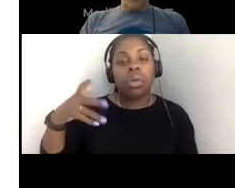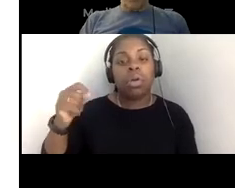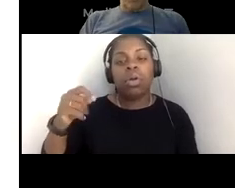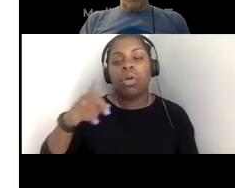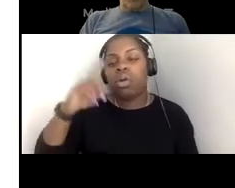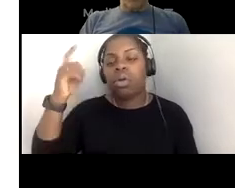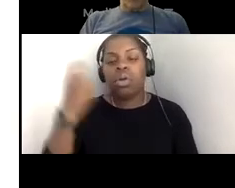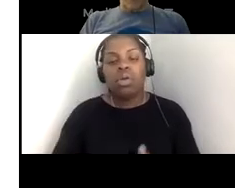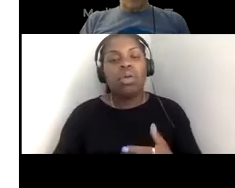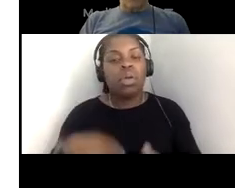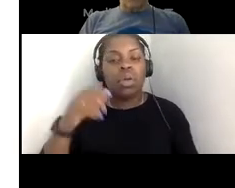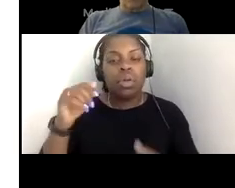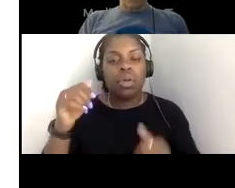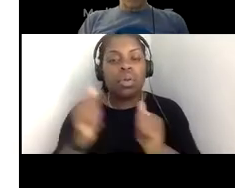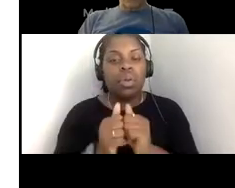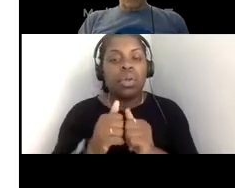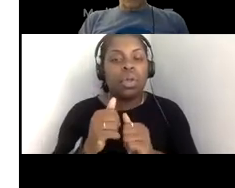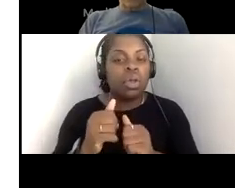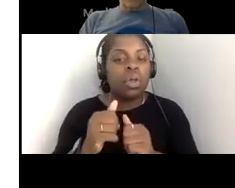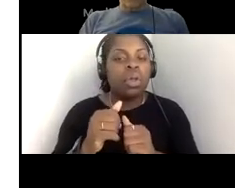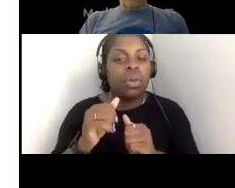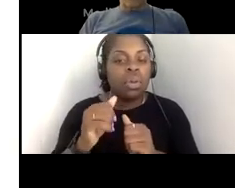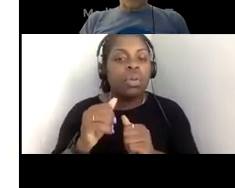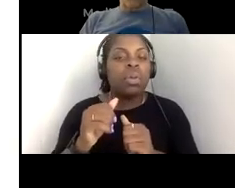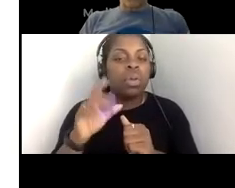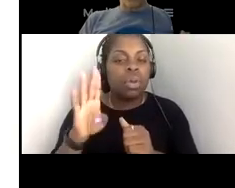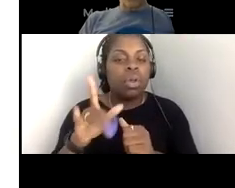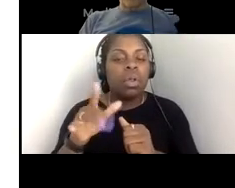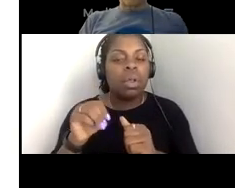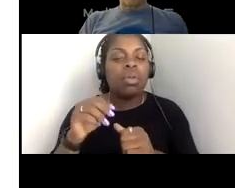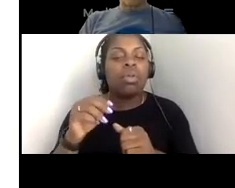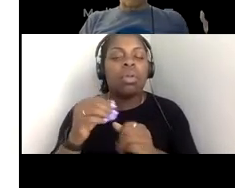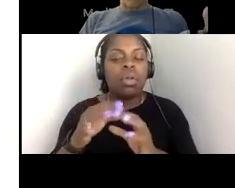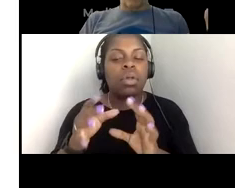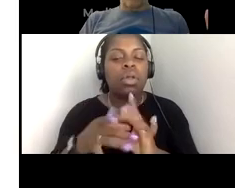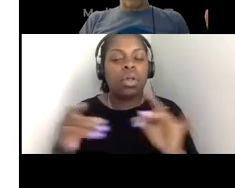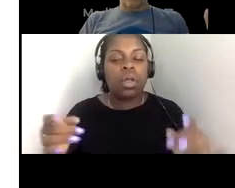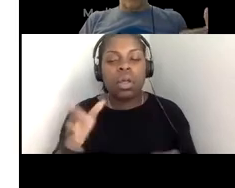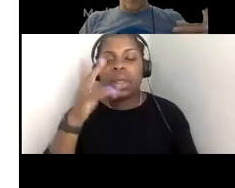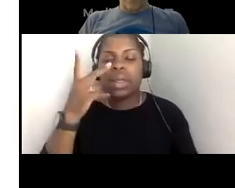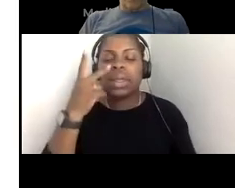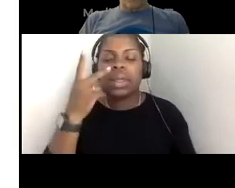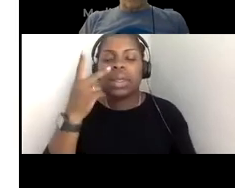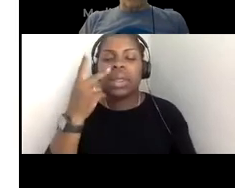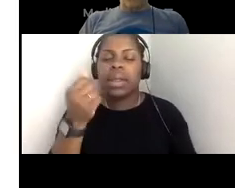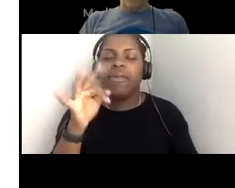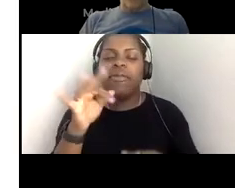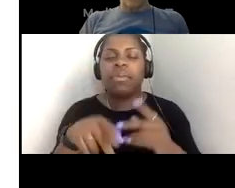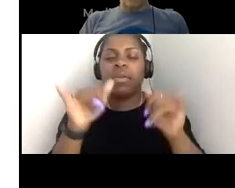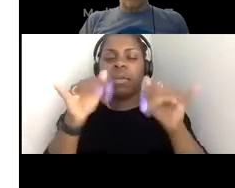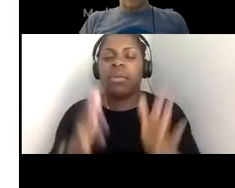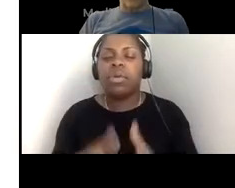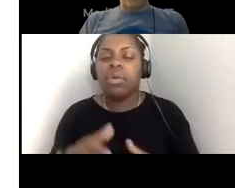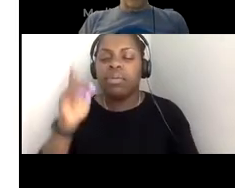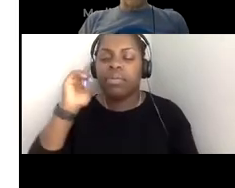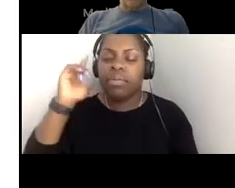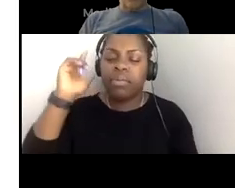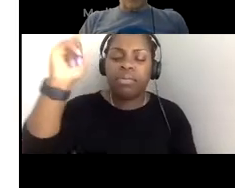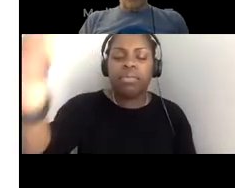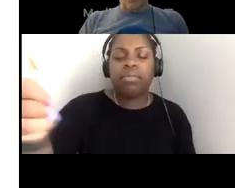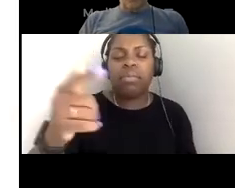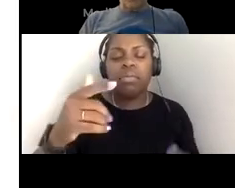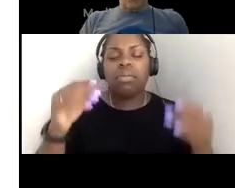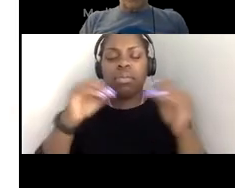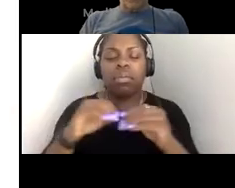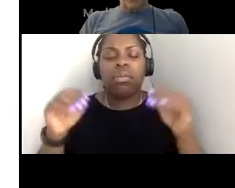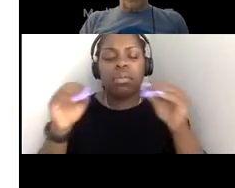BLM demonstrations in Chicago. So he's been sitting in his home. We'll see a little bit more of him later, but this is one of his rather